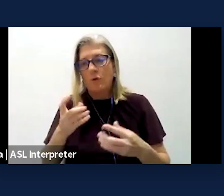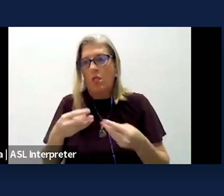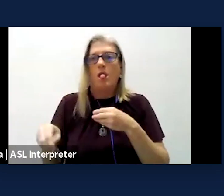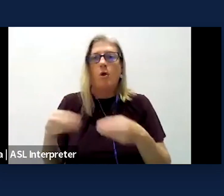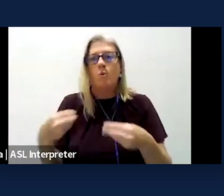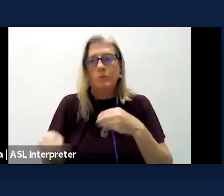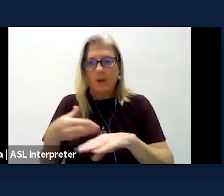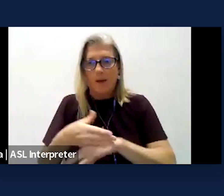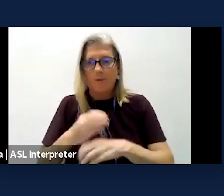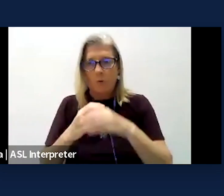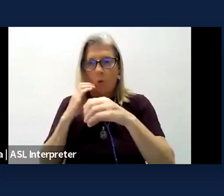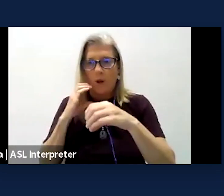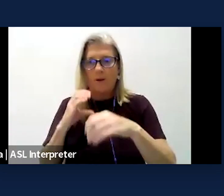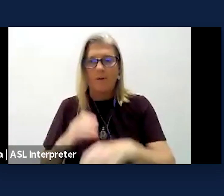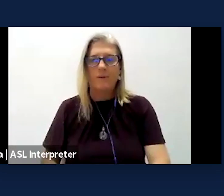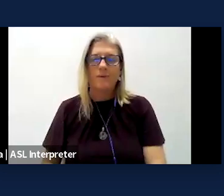you. And Dr. Rodriguez?